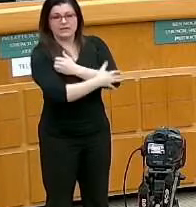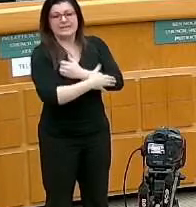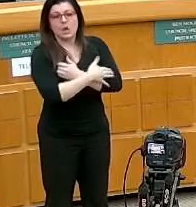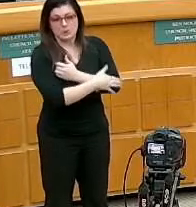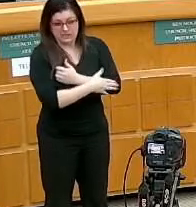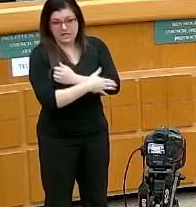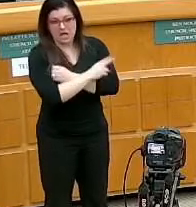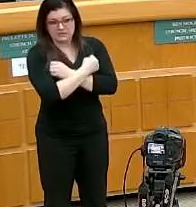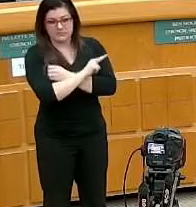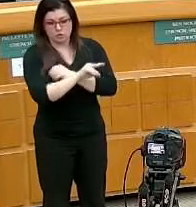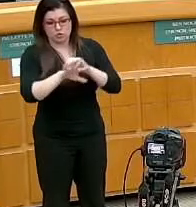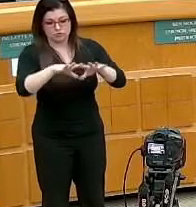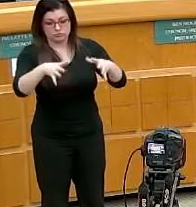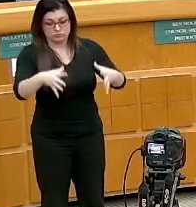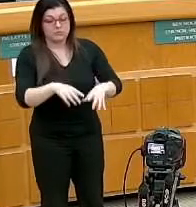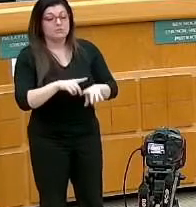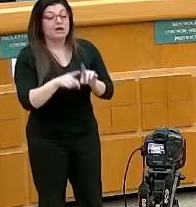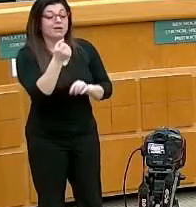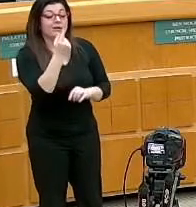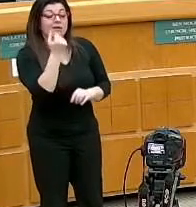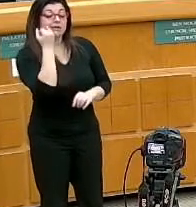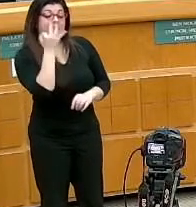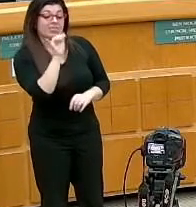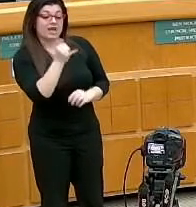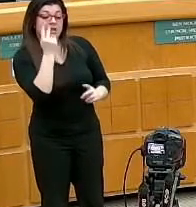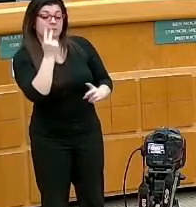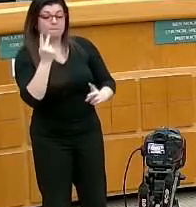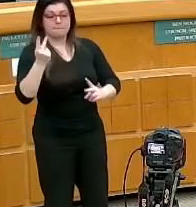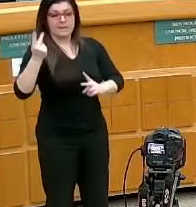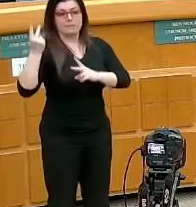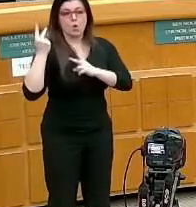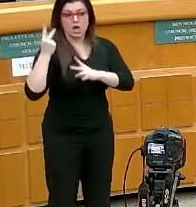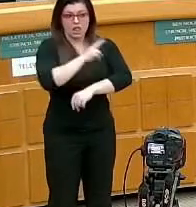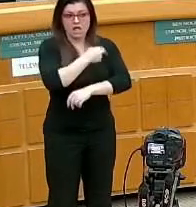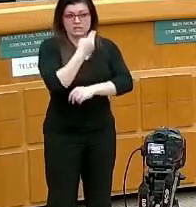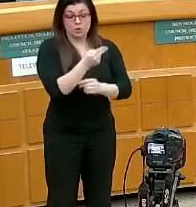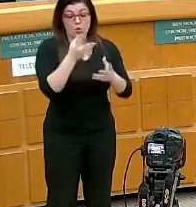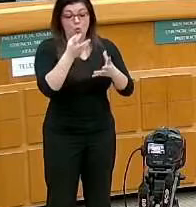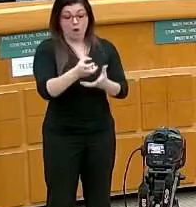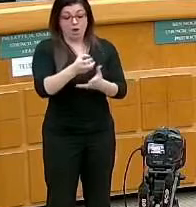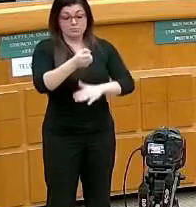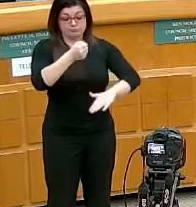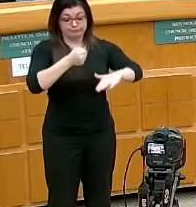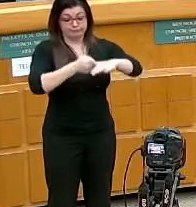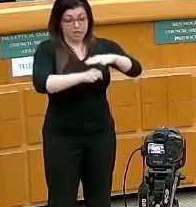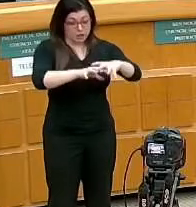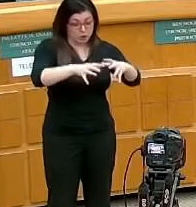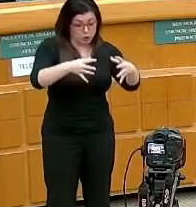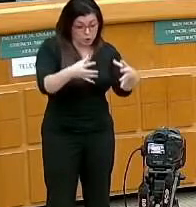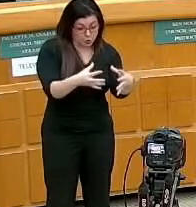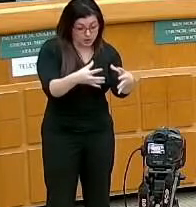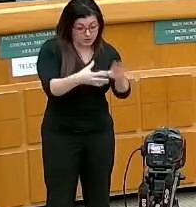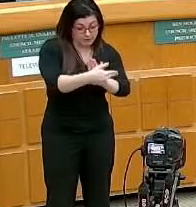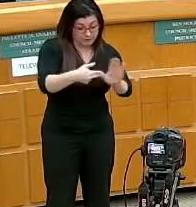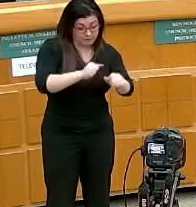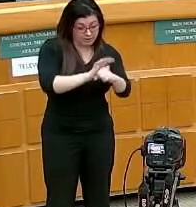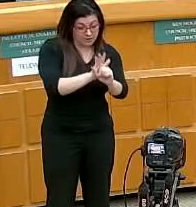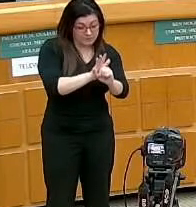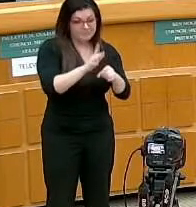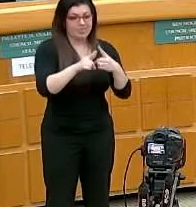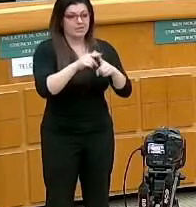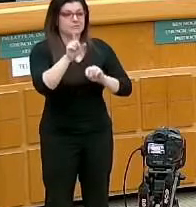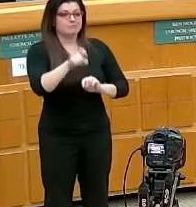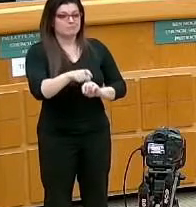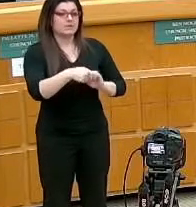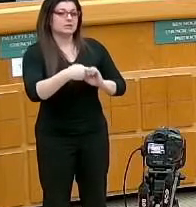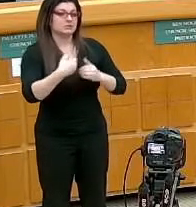to put a COVID unit in the hospital would need state approval and licensing approval, and all that would have to